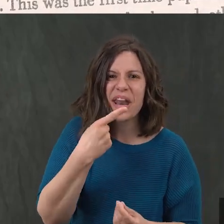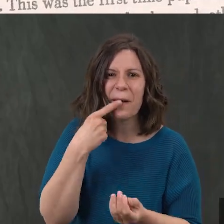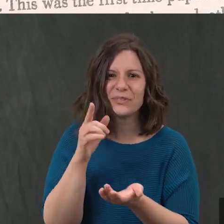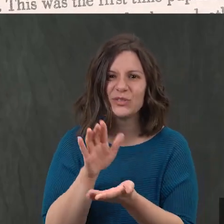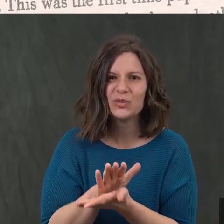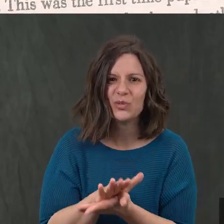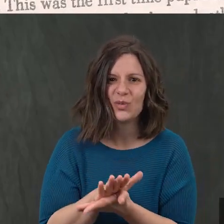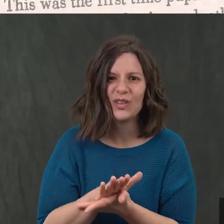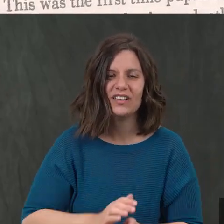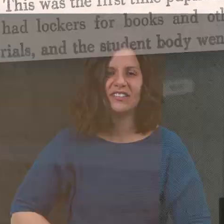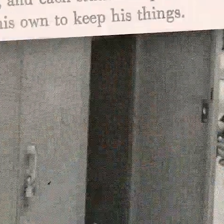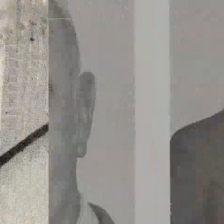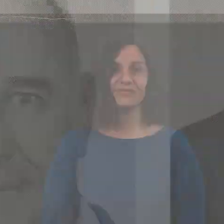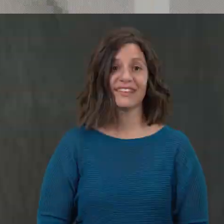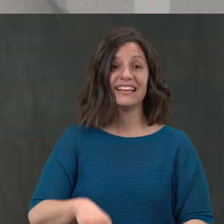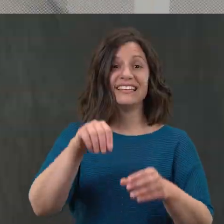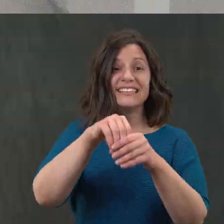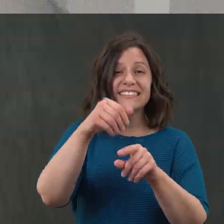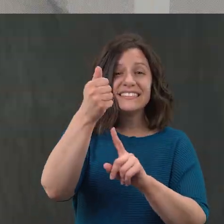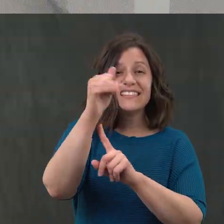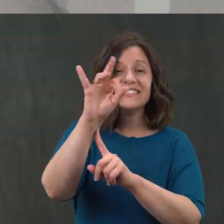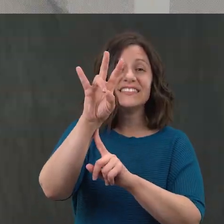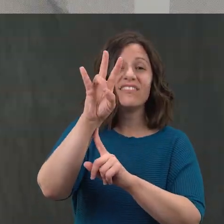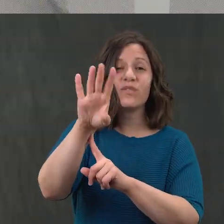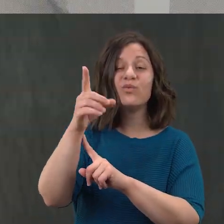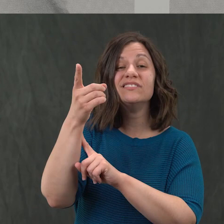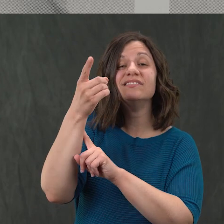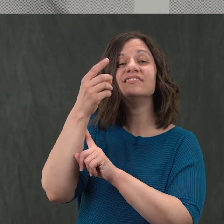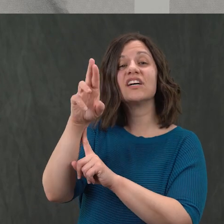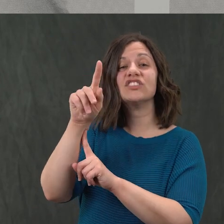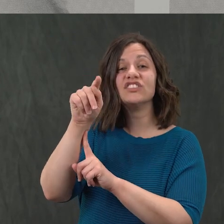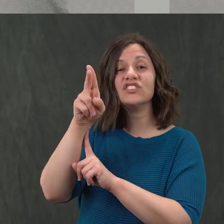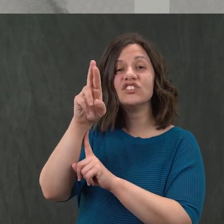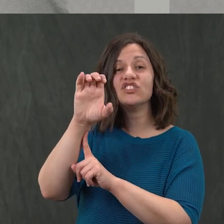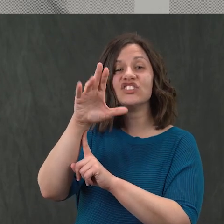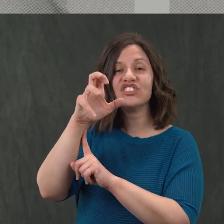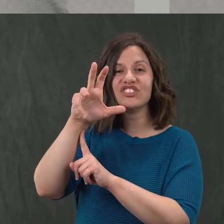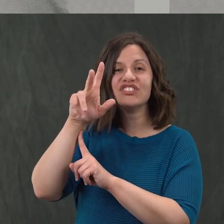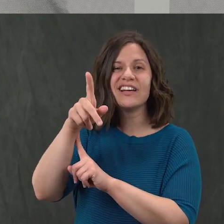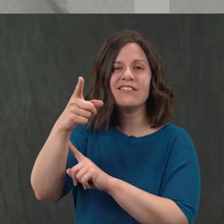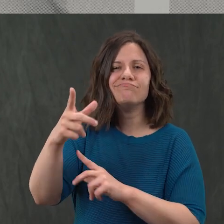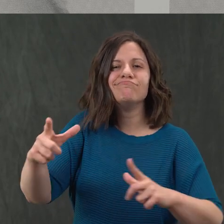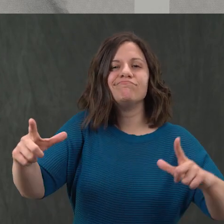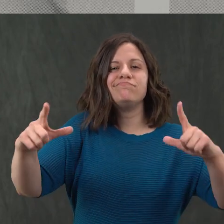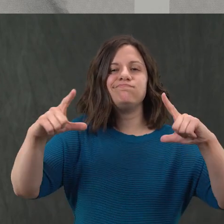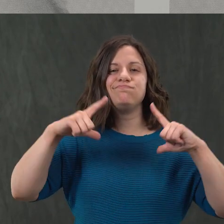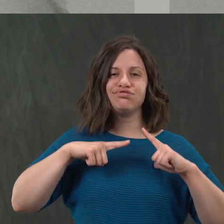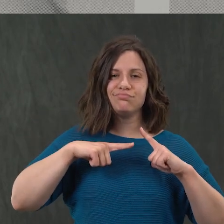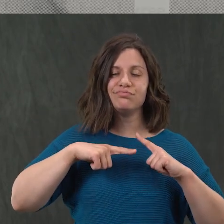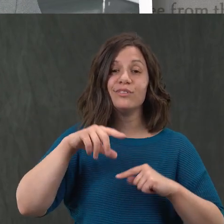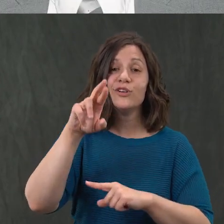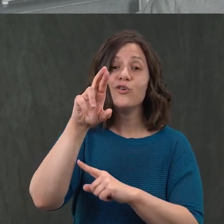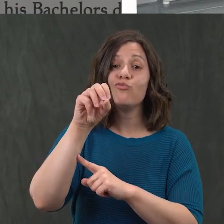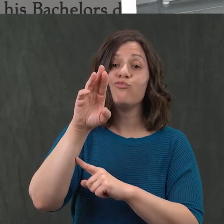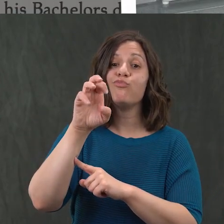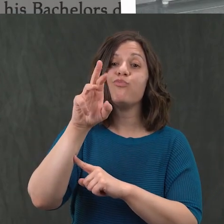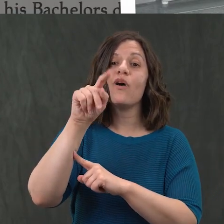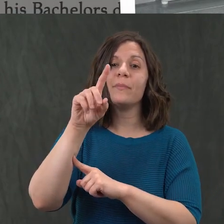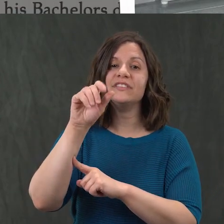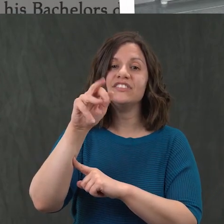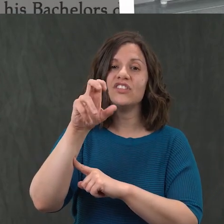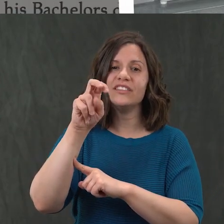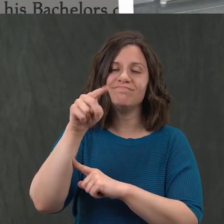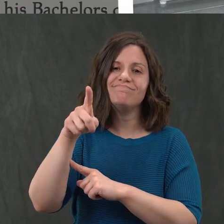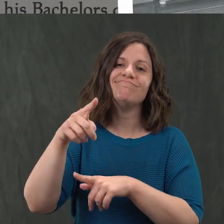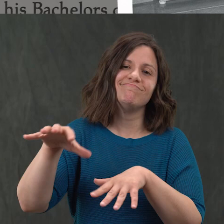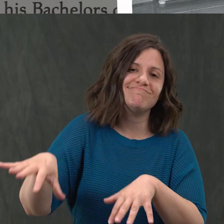public school. Photos, Turchek and Dawson. In 1974, Dr. Turchek retired, and Robert Dawson